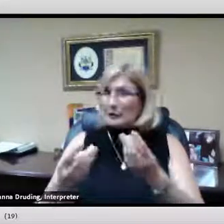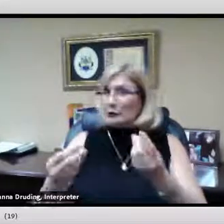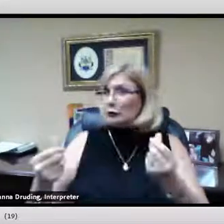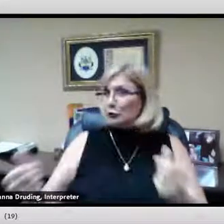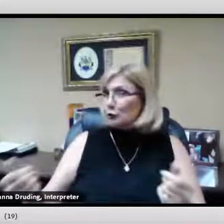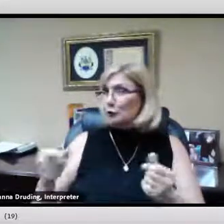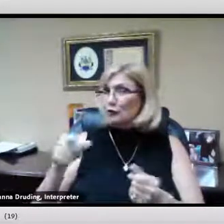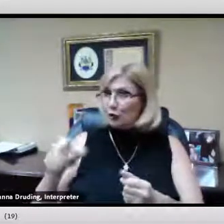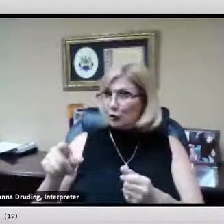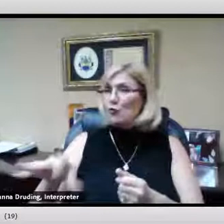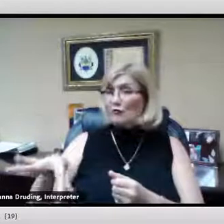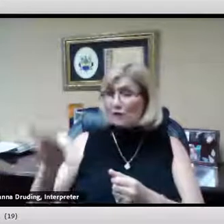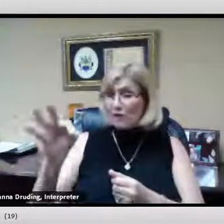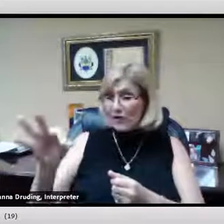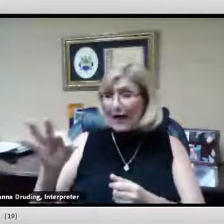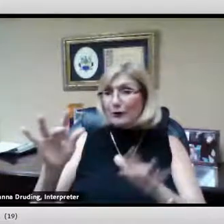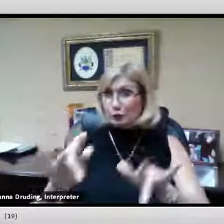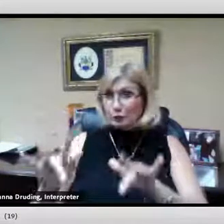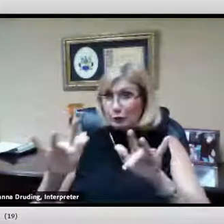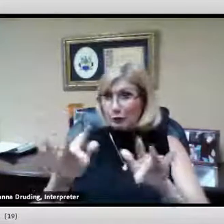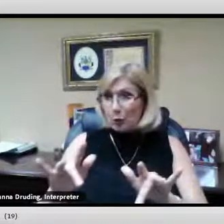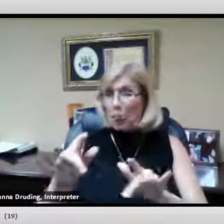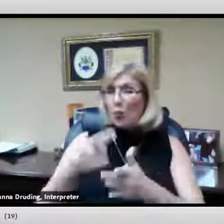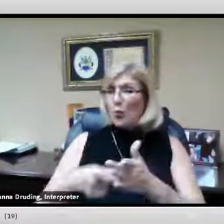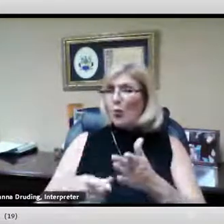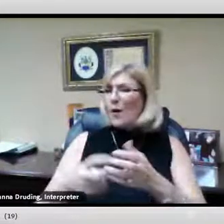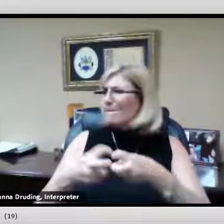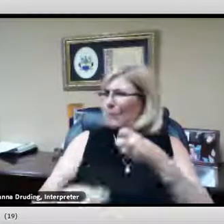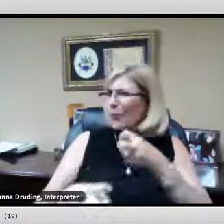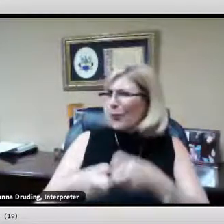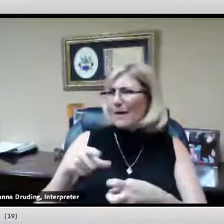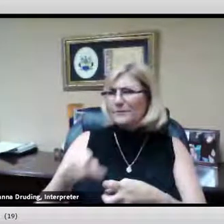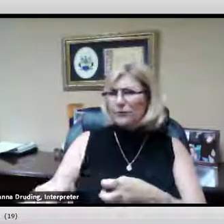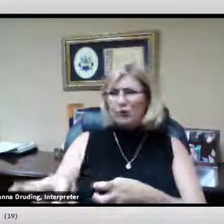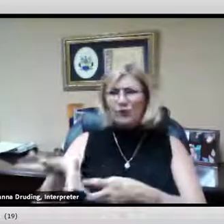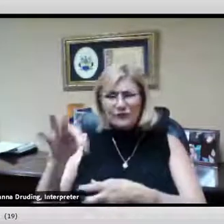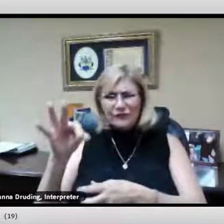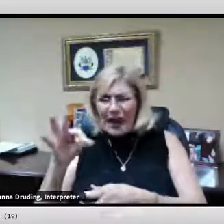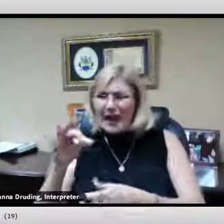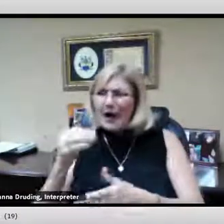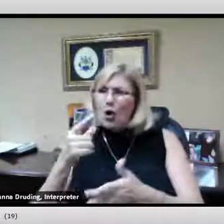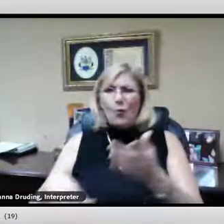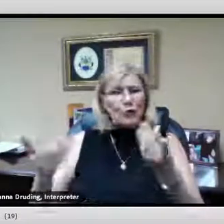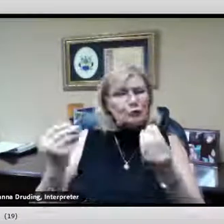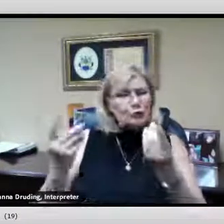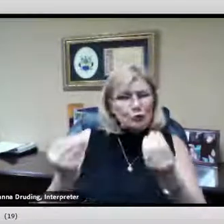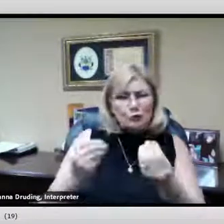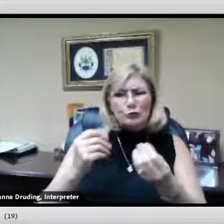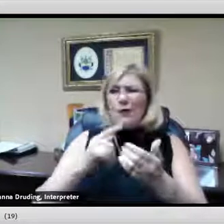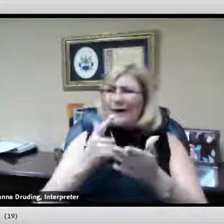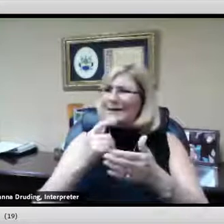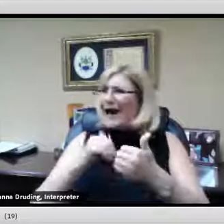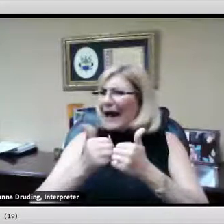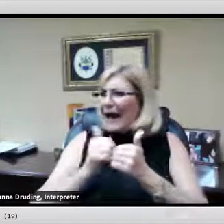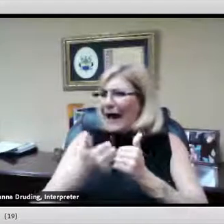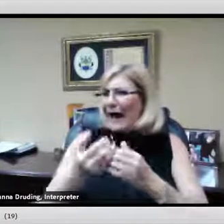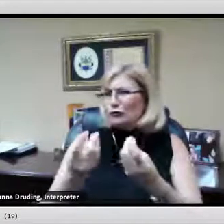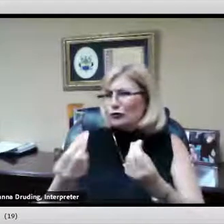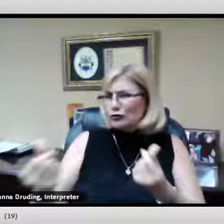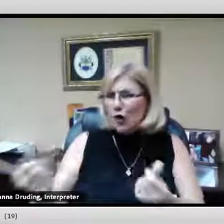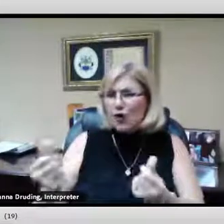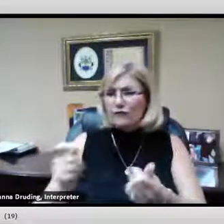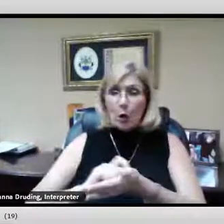you found, to record what problems have been found, what problems you've dealt with, and how you solved them. A written or electronic